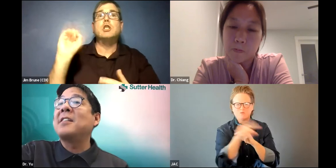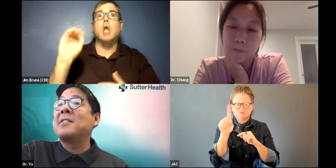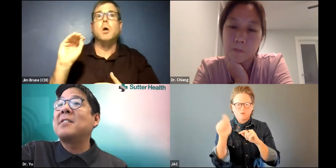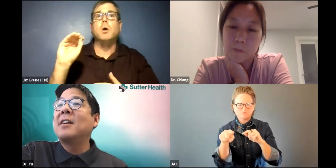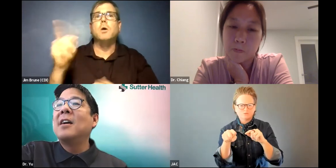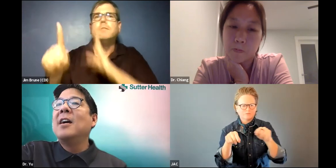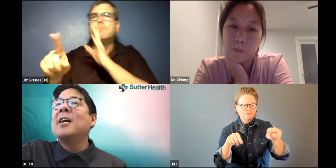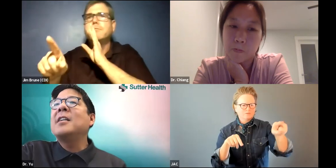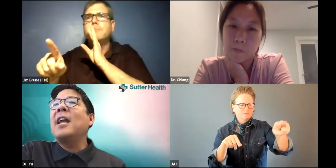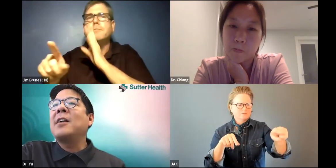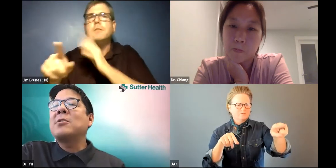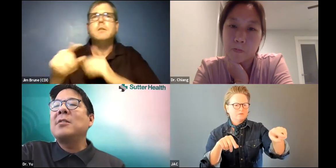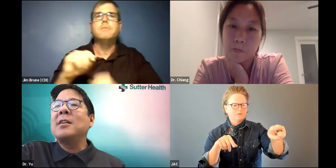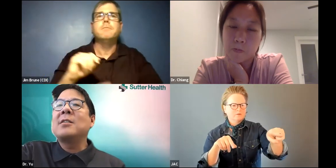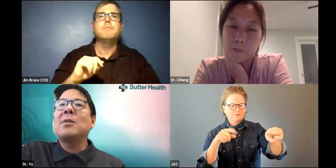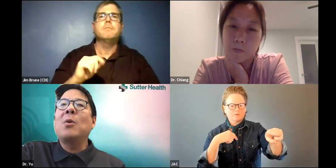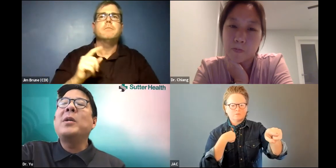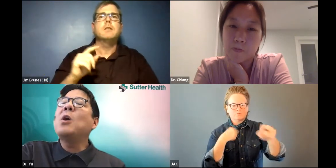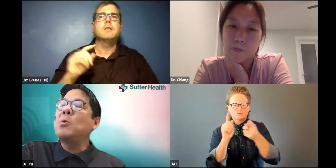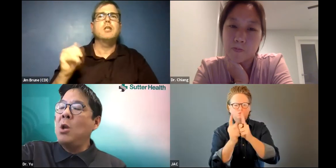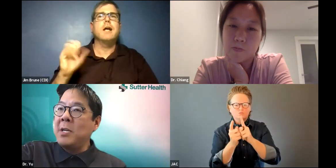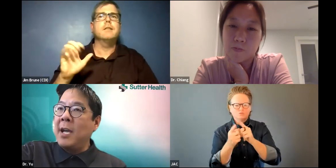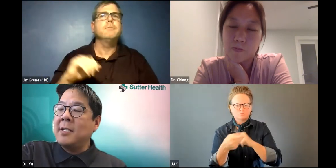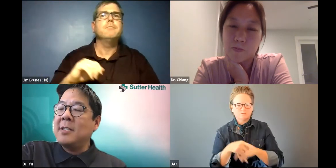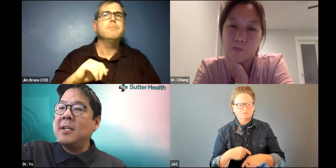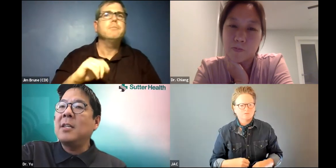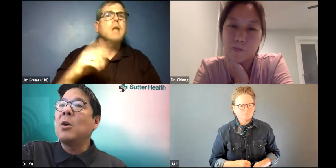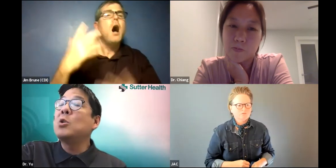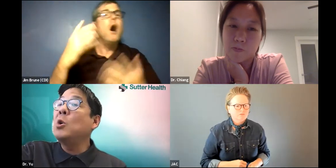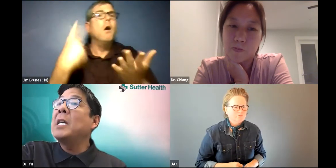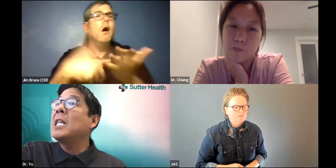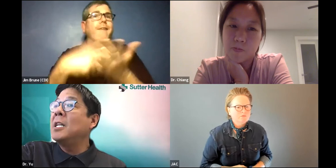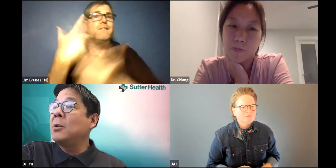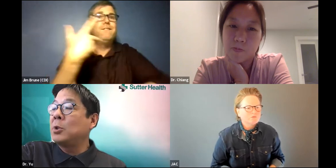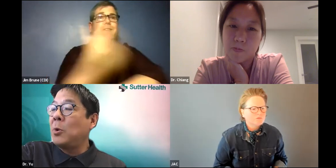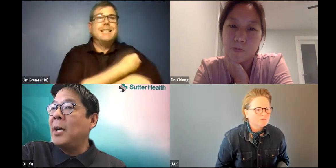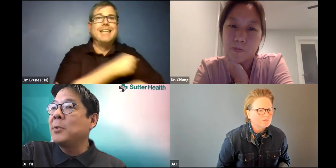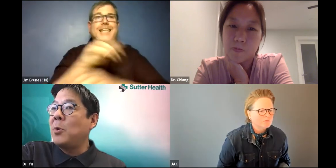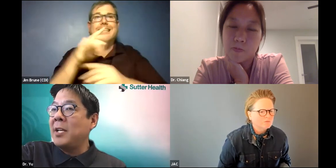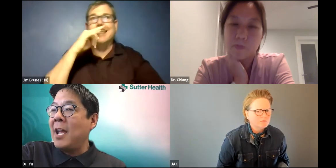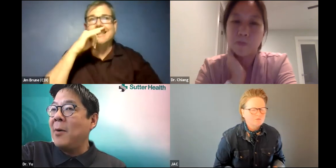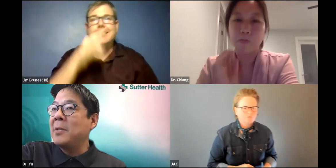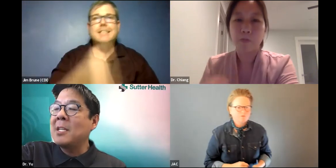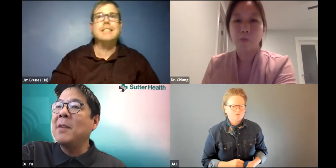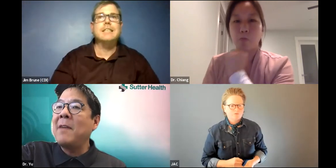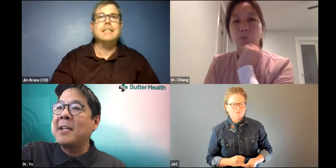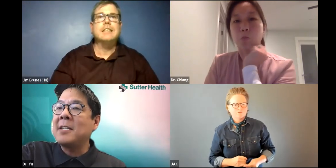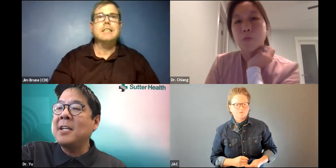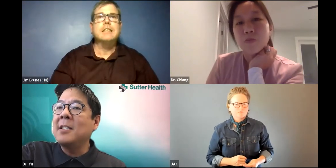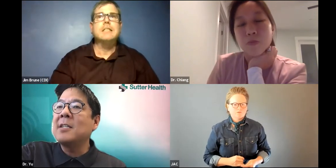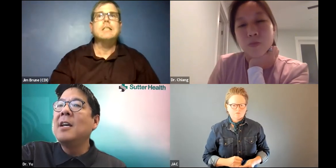vaccinate kids? The answer is we don't know yet. They are doing clinical trials right now in some of